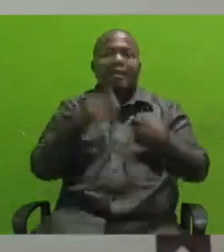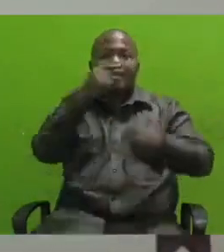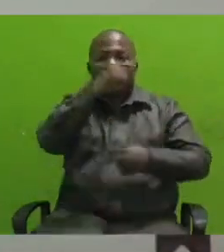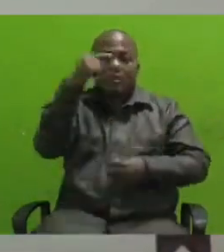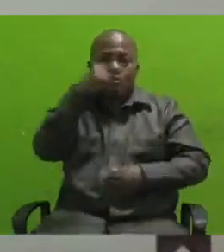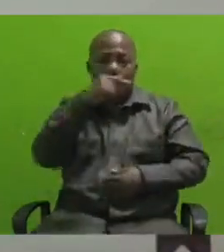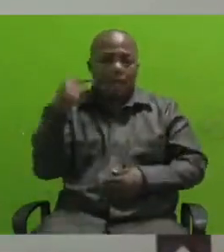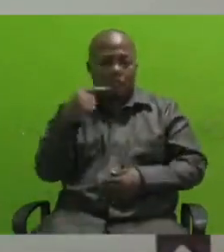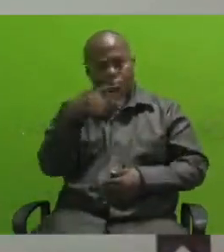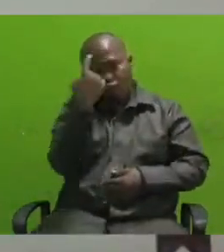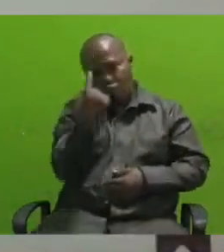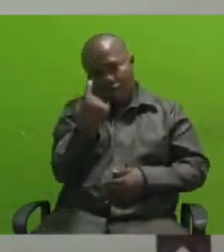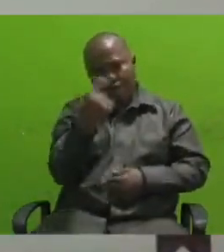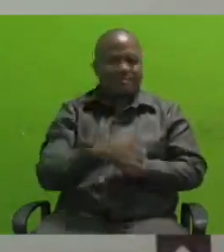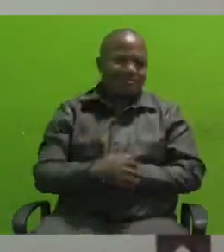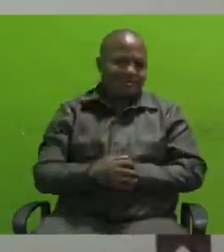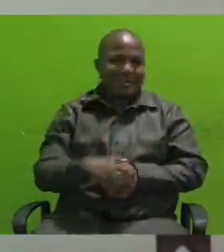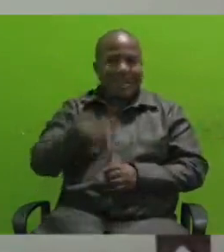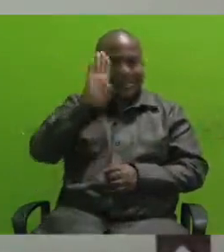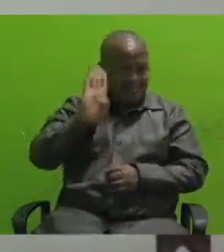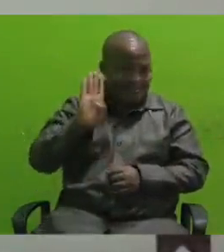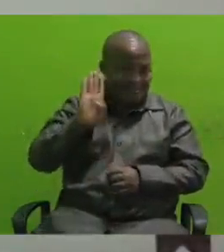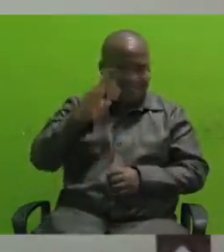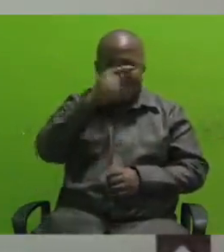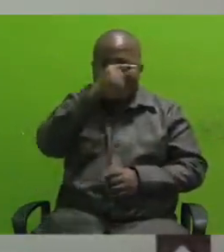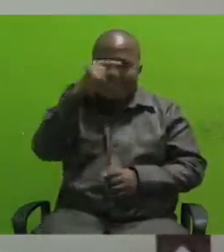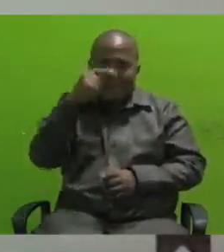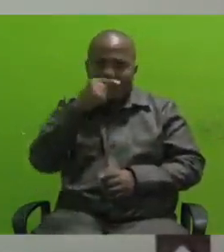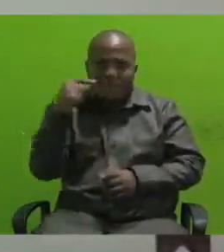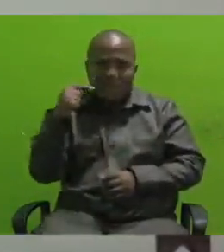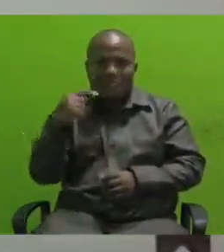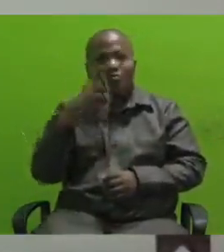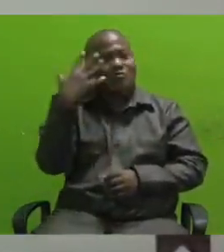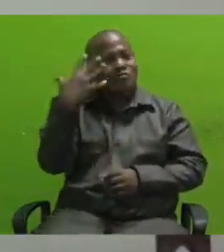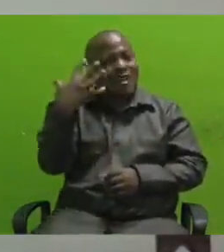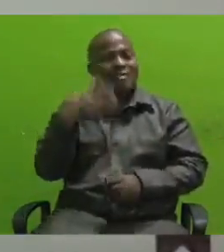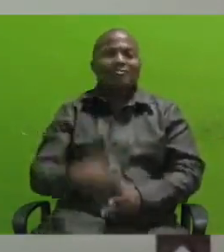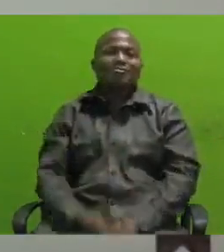And b is equal to 5. B is equal to 5.